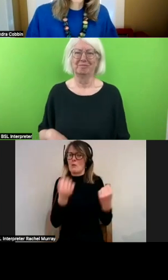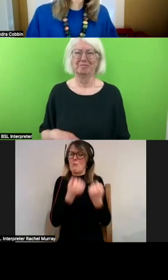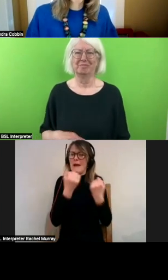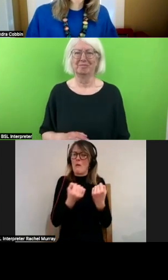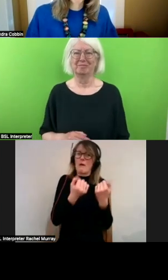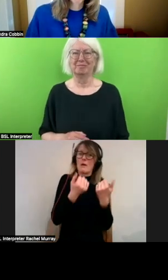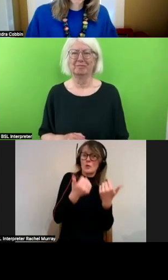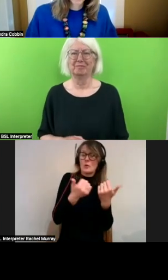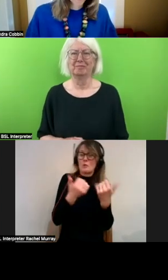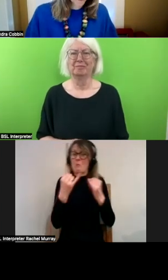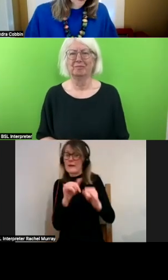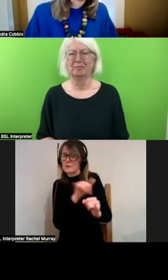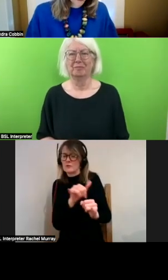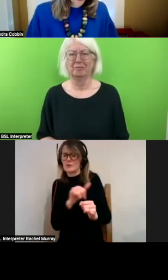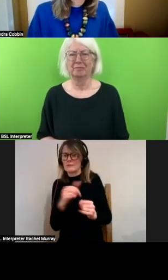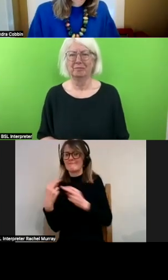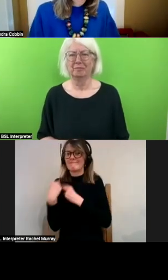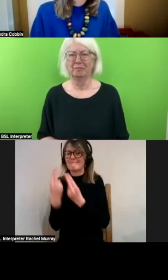bad.